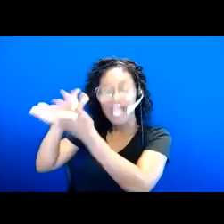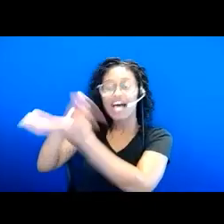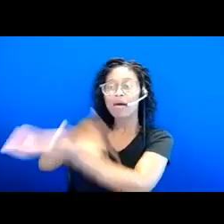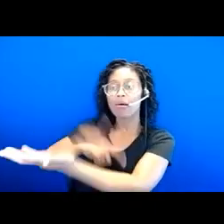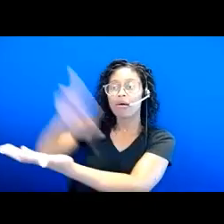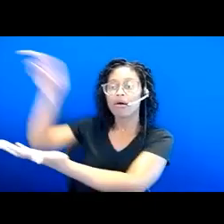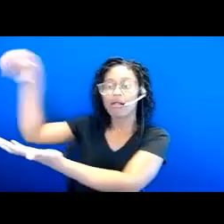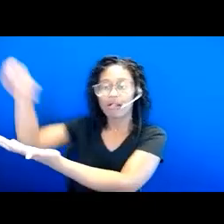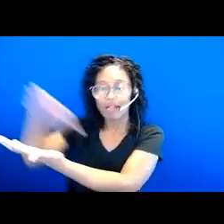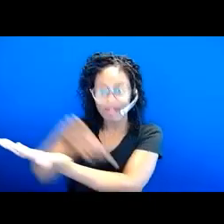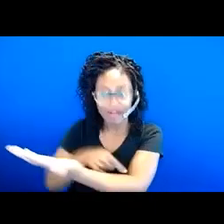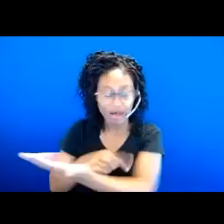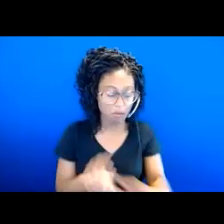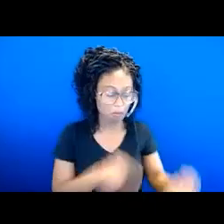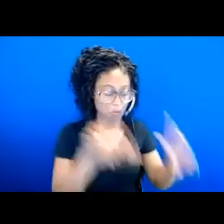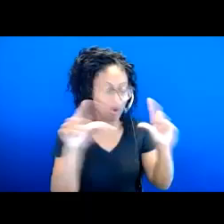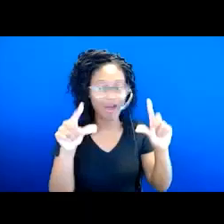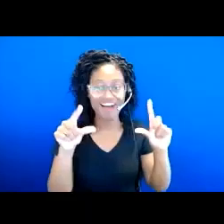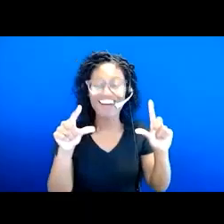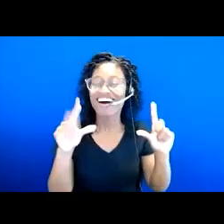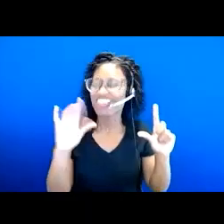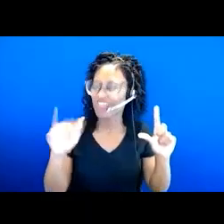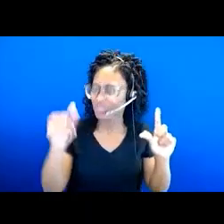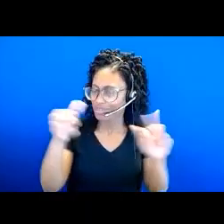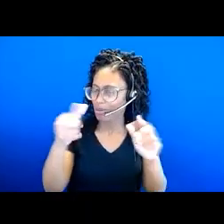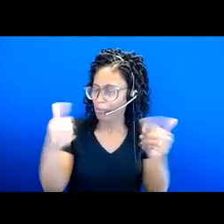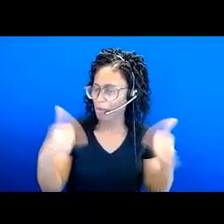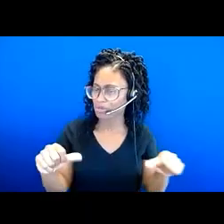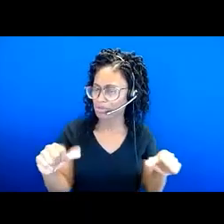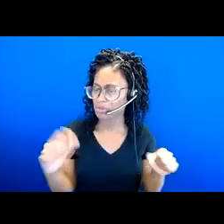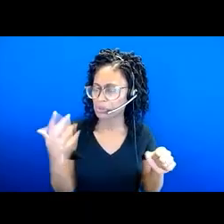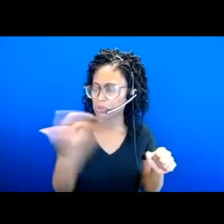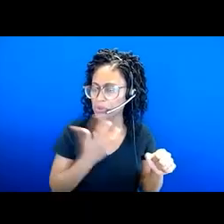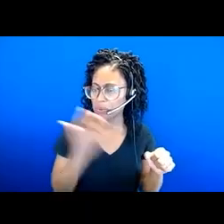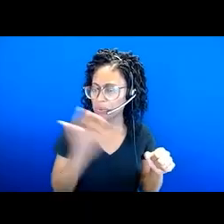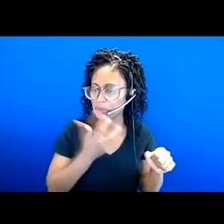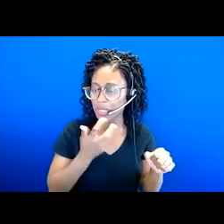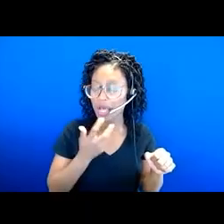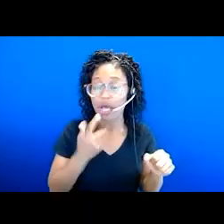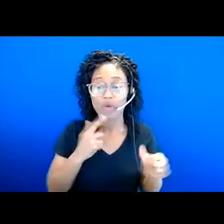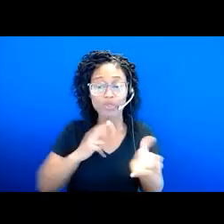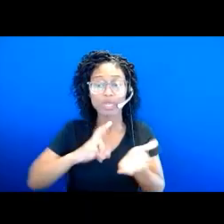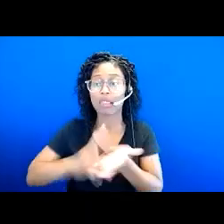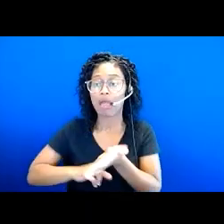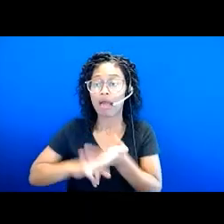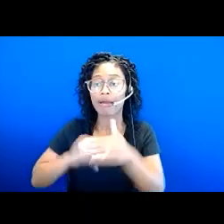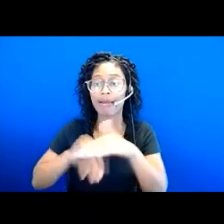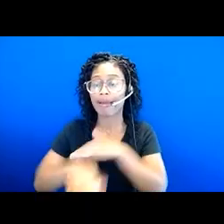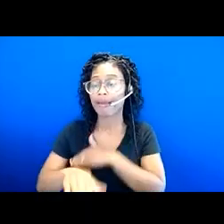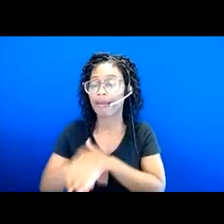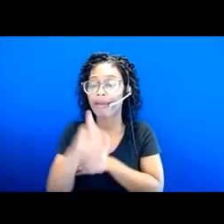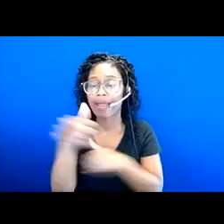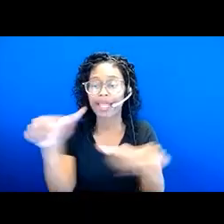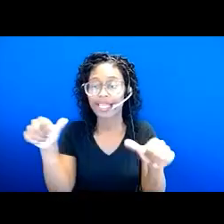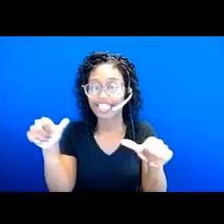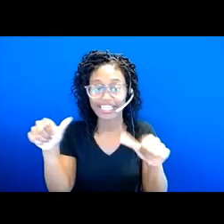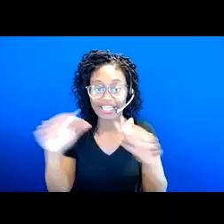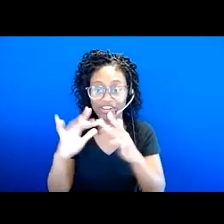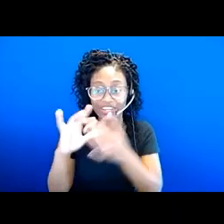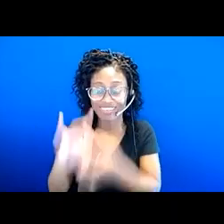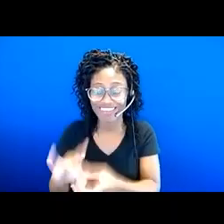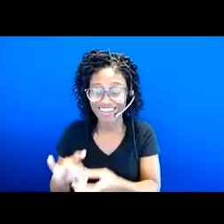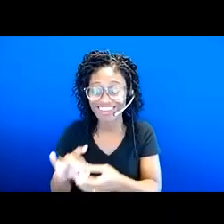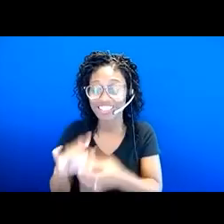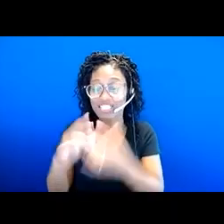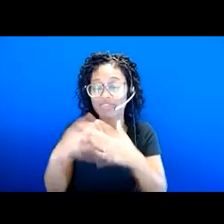the posters are really dynamic. You can log in from any internet connected device, although we